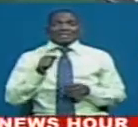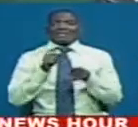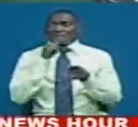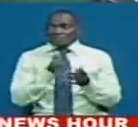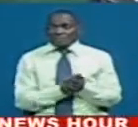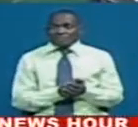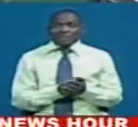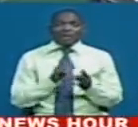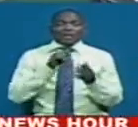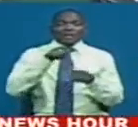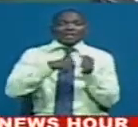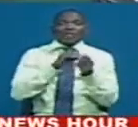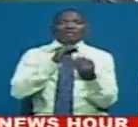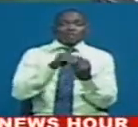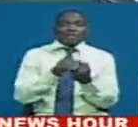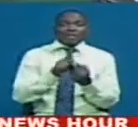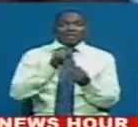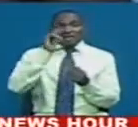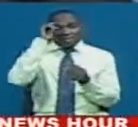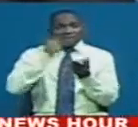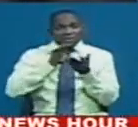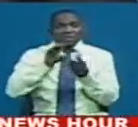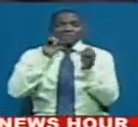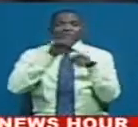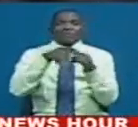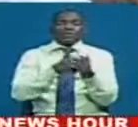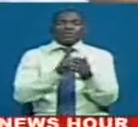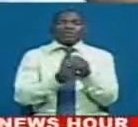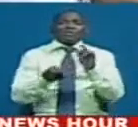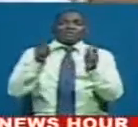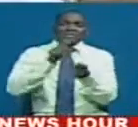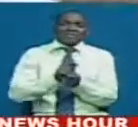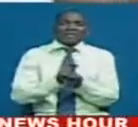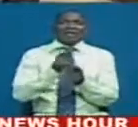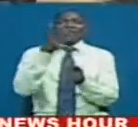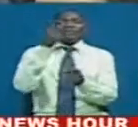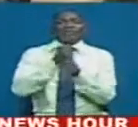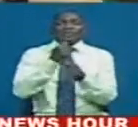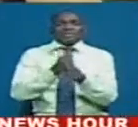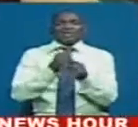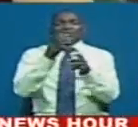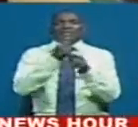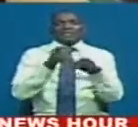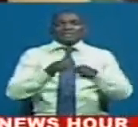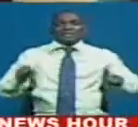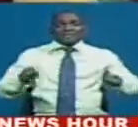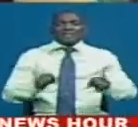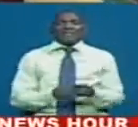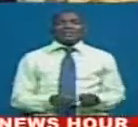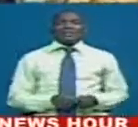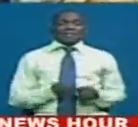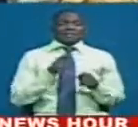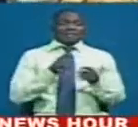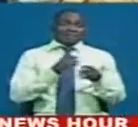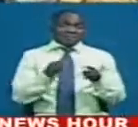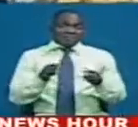Asha Aisi, said by October this year, all public colleges of education would be converted into four-year degree awarding